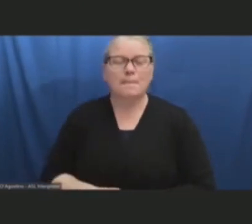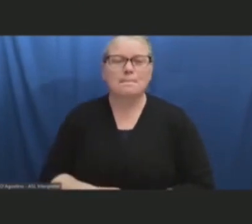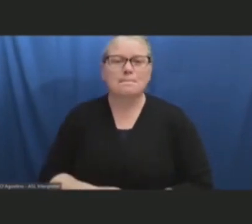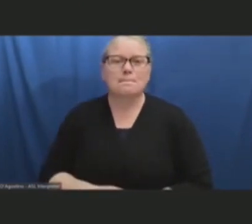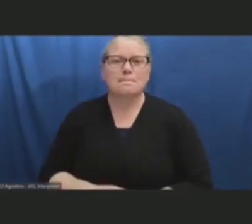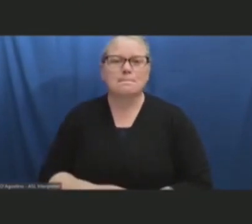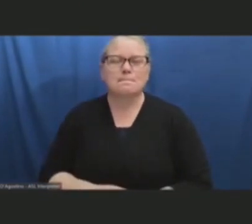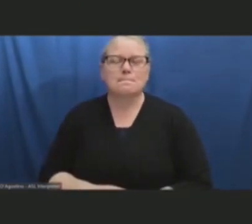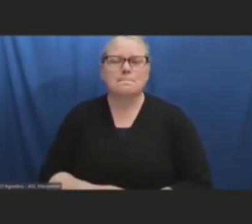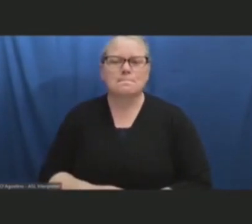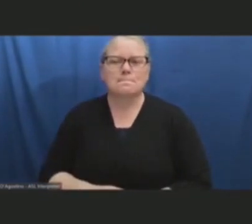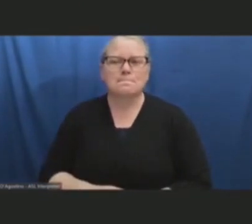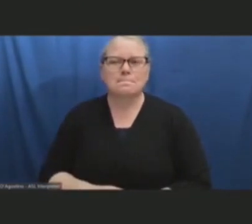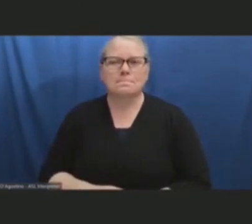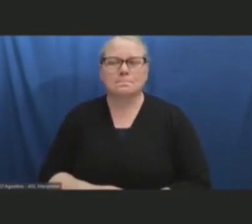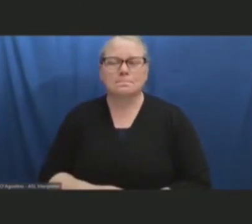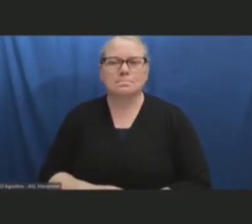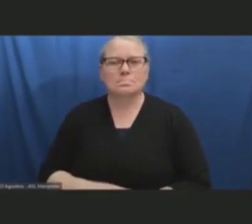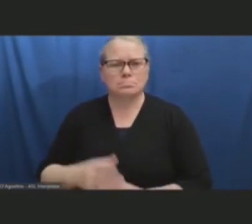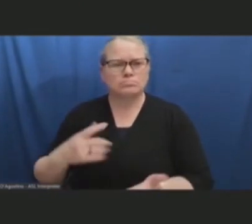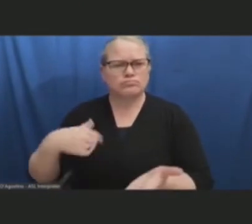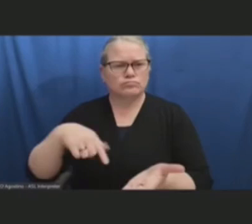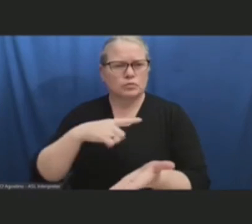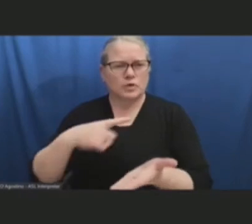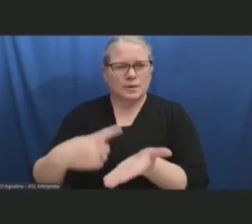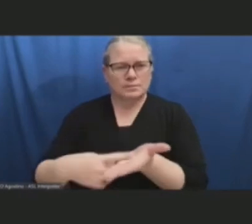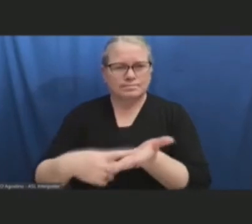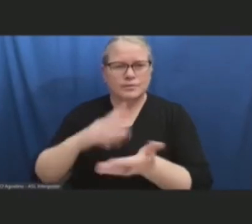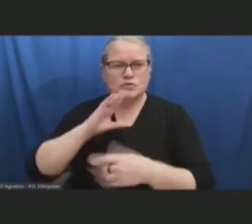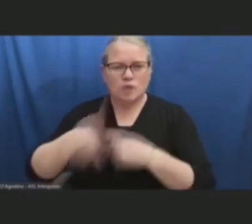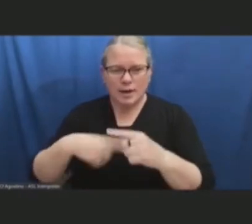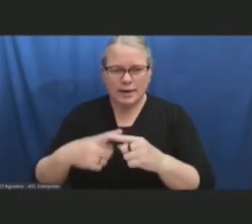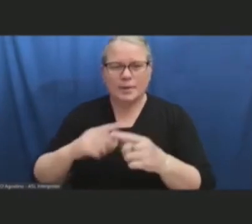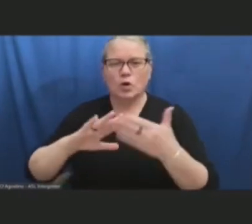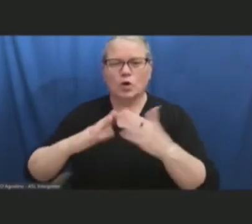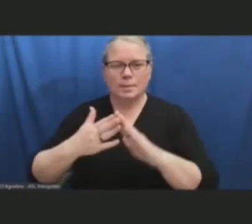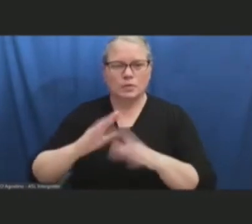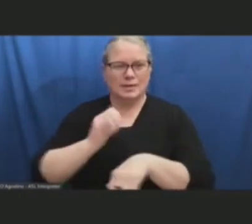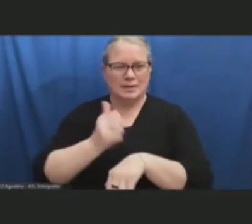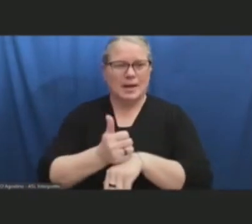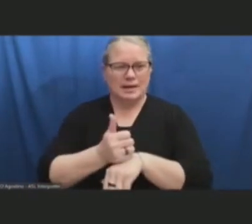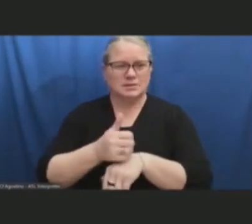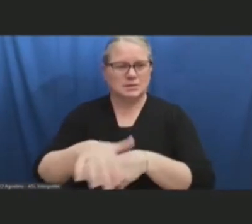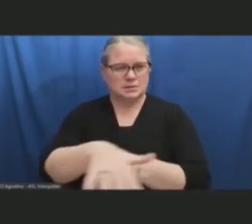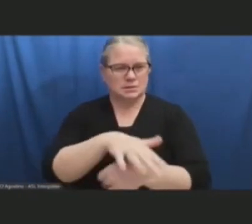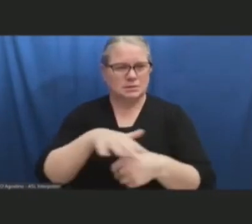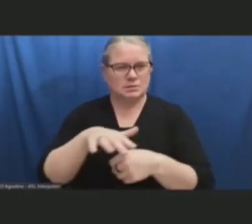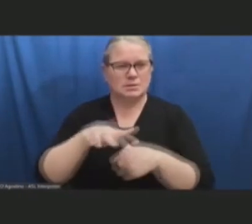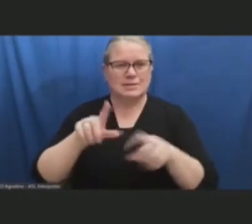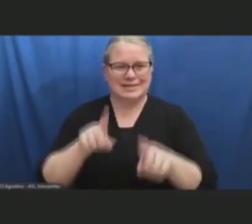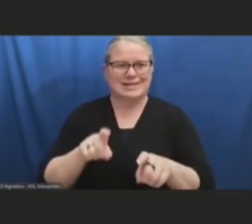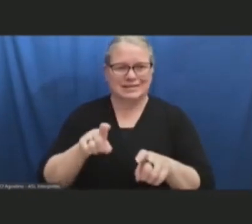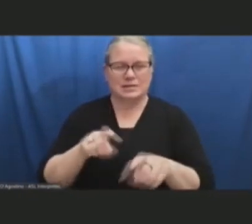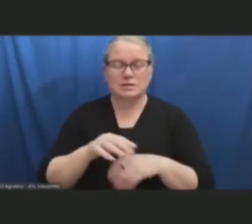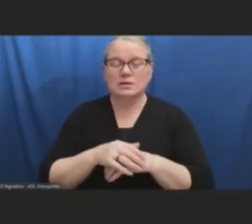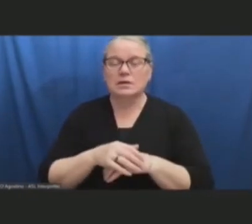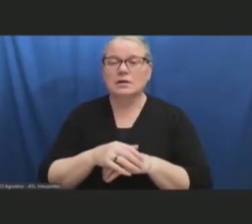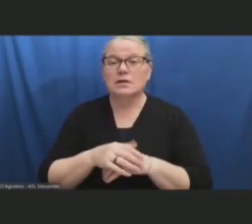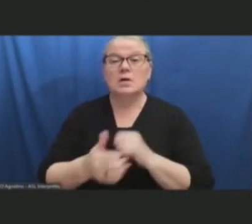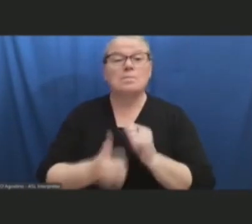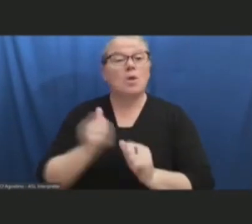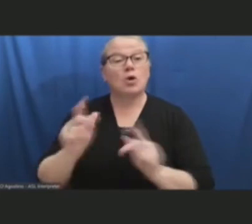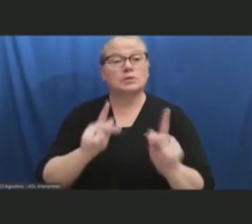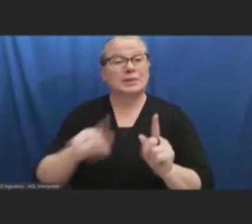been speaking to some people about community-based testing during the most recent surge. And the consensus that we were hearing is that